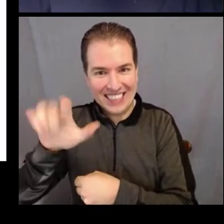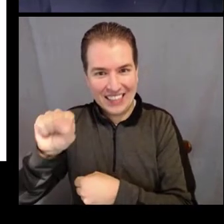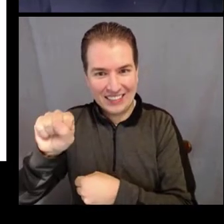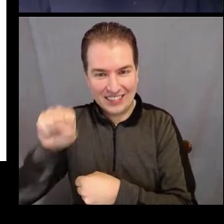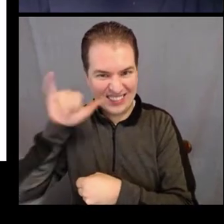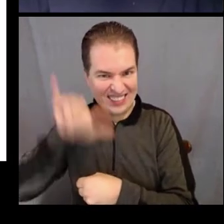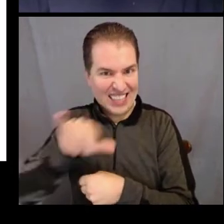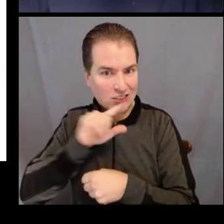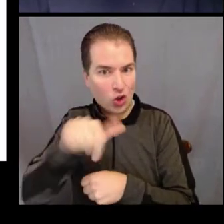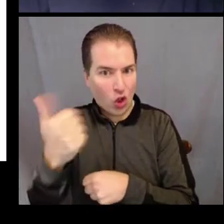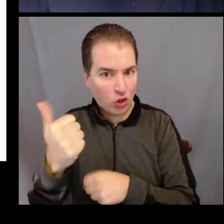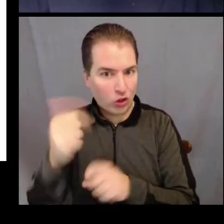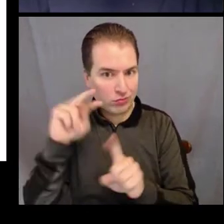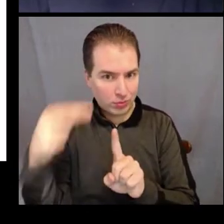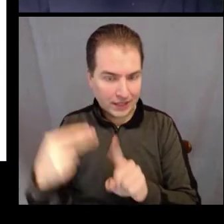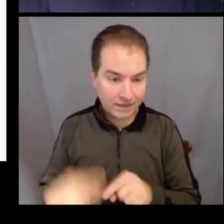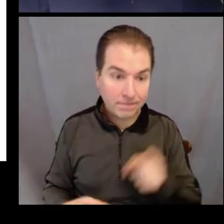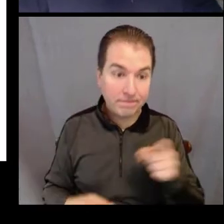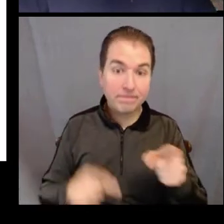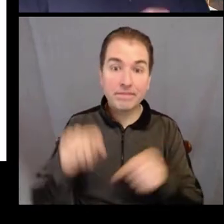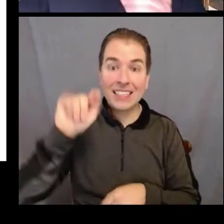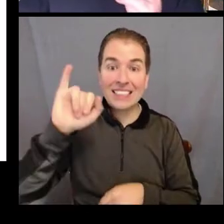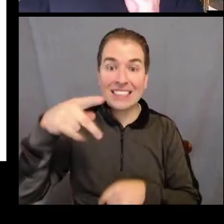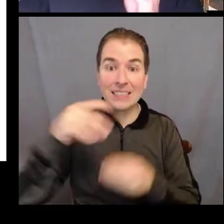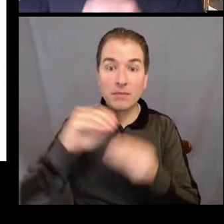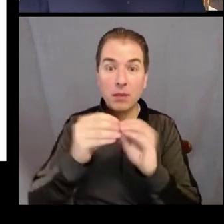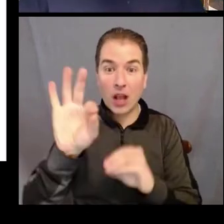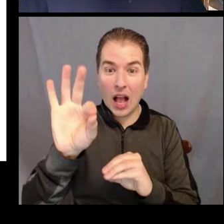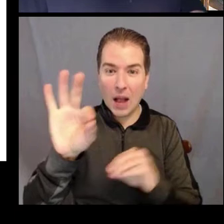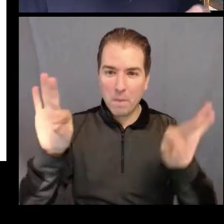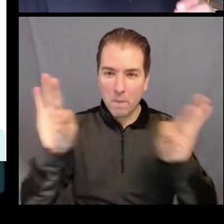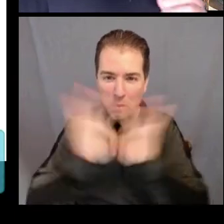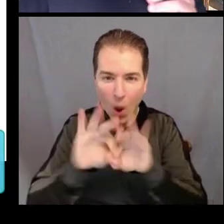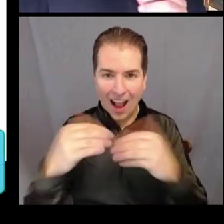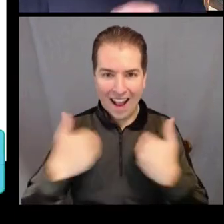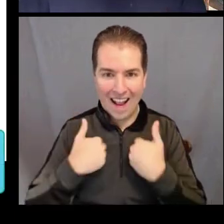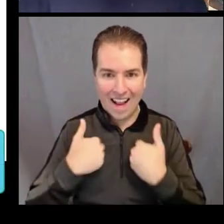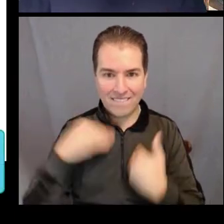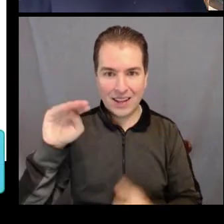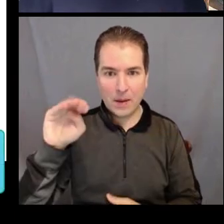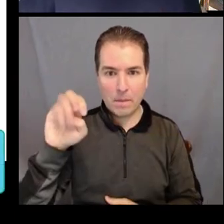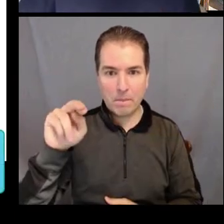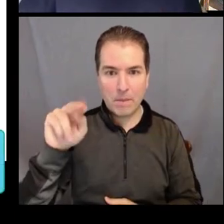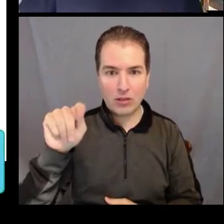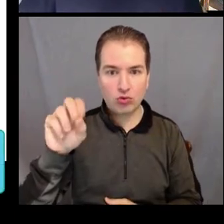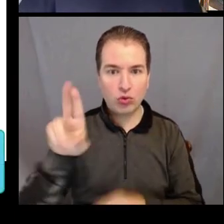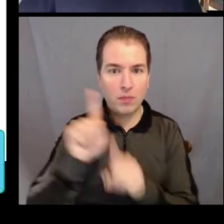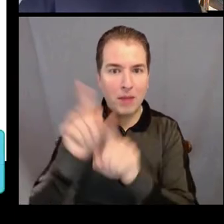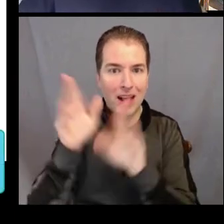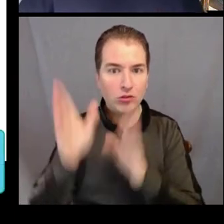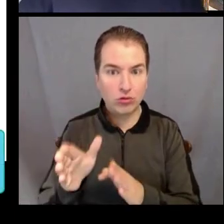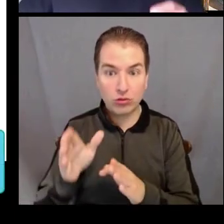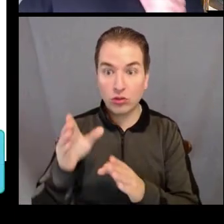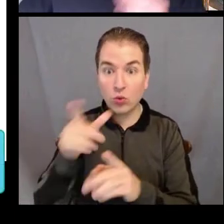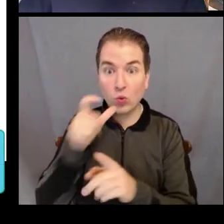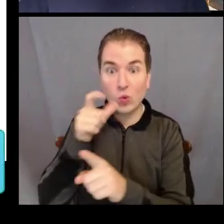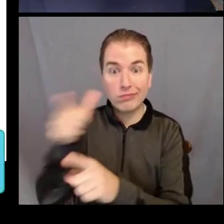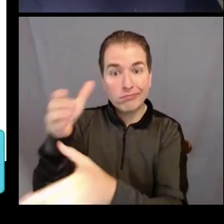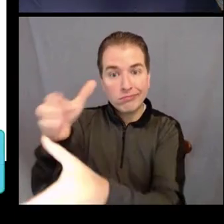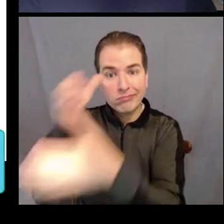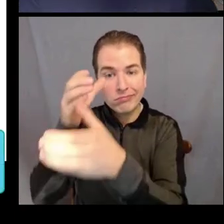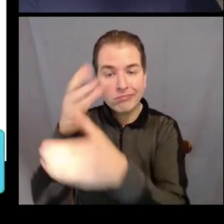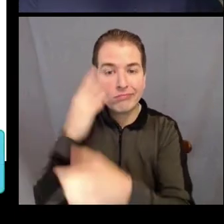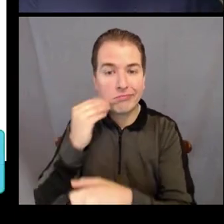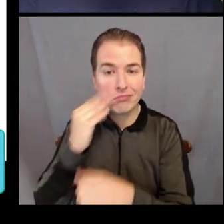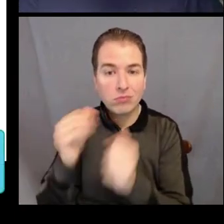Make sure you surround yourself with mentors. Mentors in sales, mentors in business, other